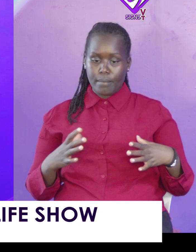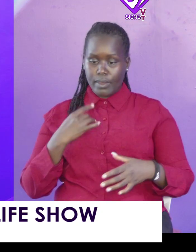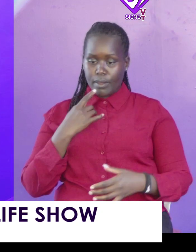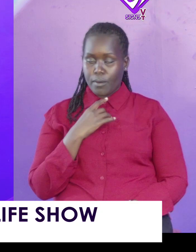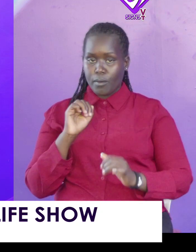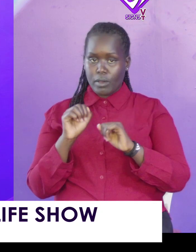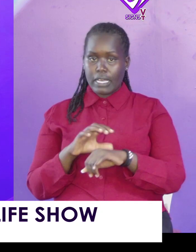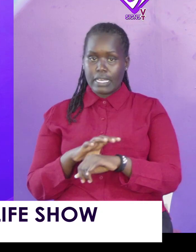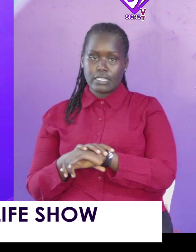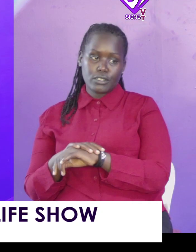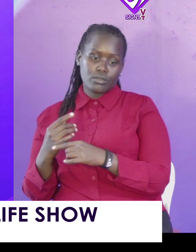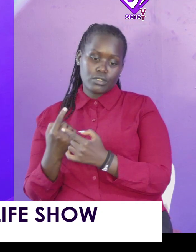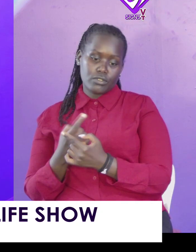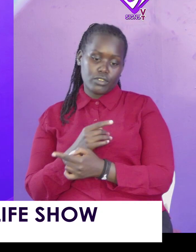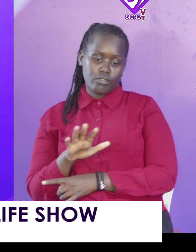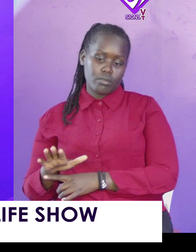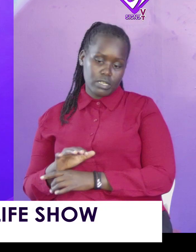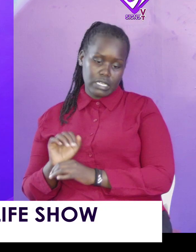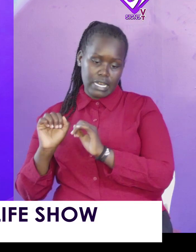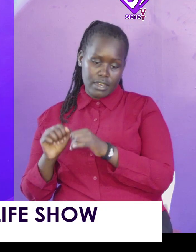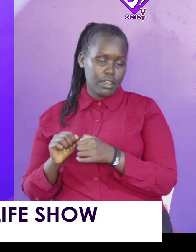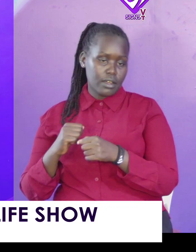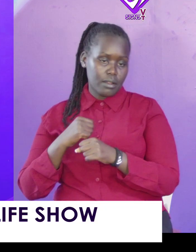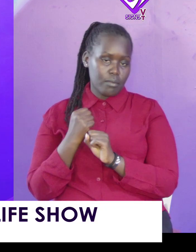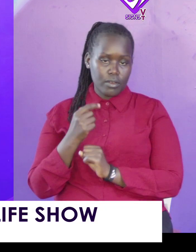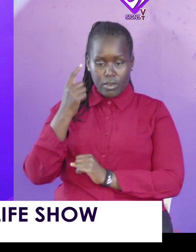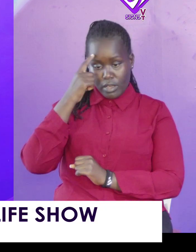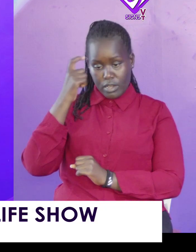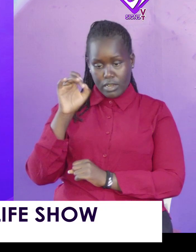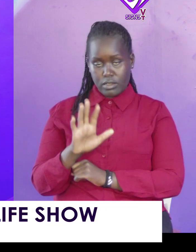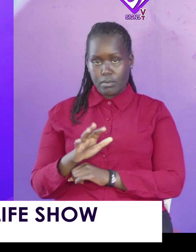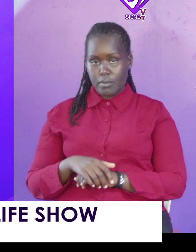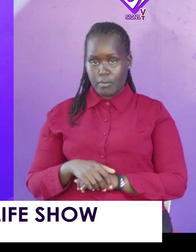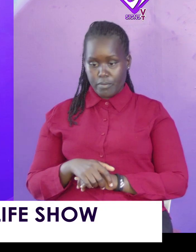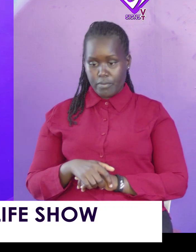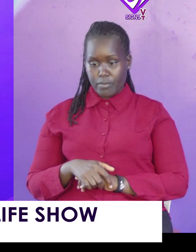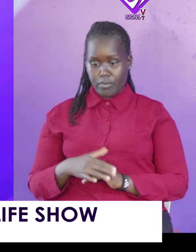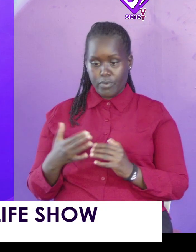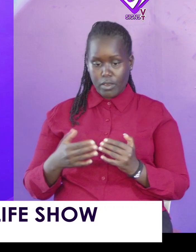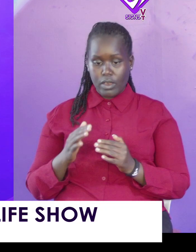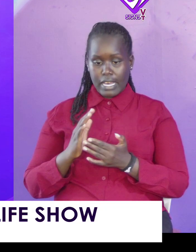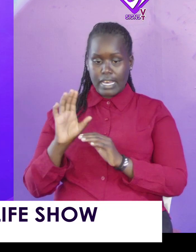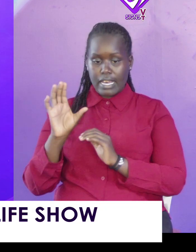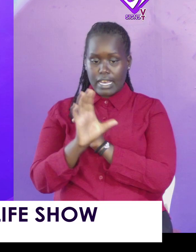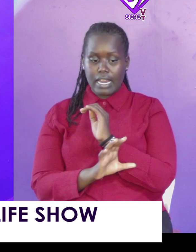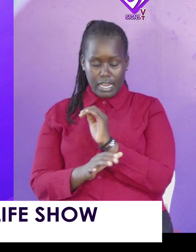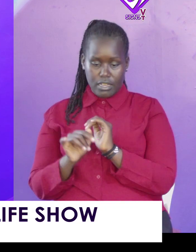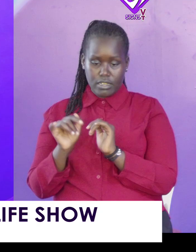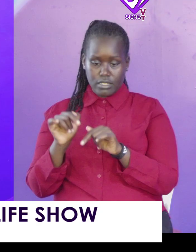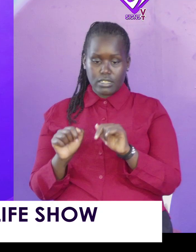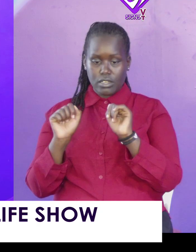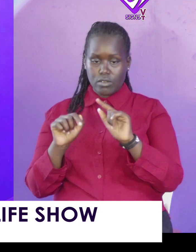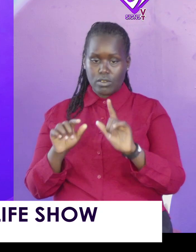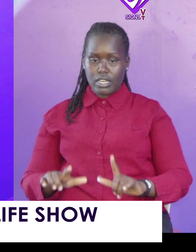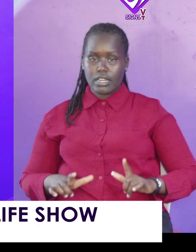you miles, that can have you live your dreams. Did you know that? Right in this country, You can live